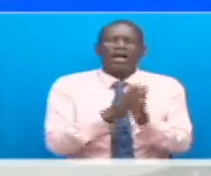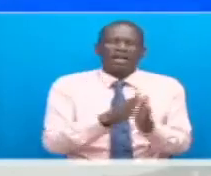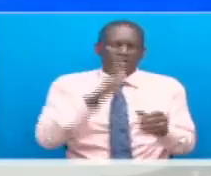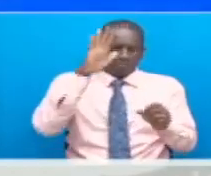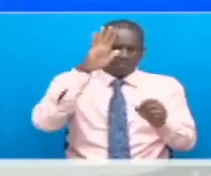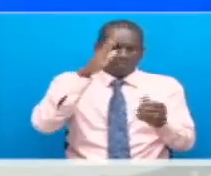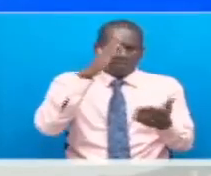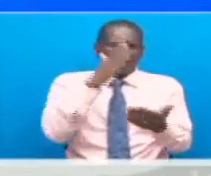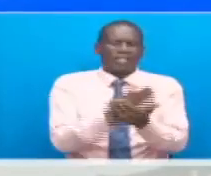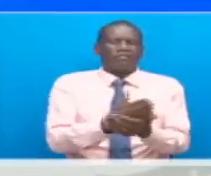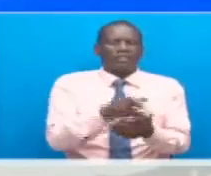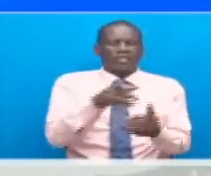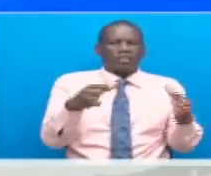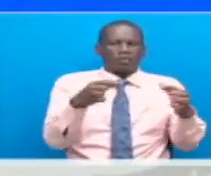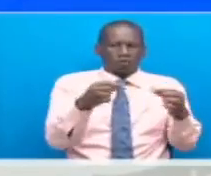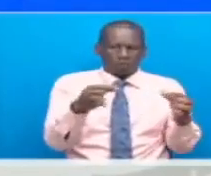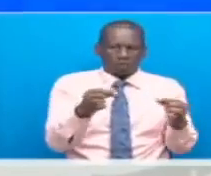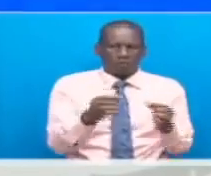in,